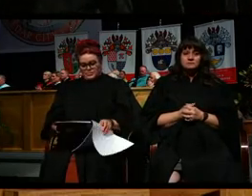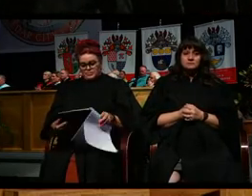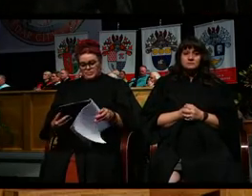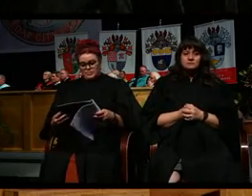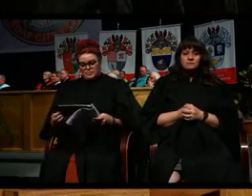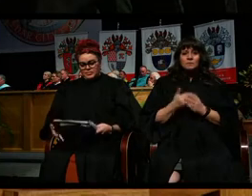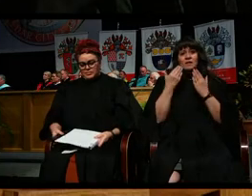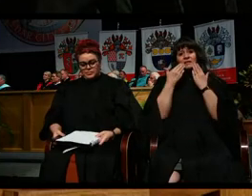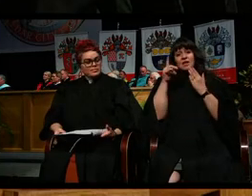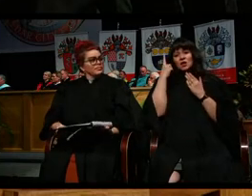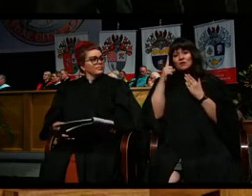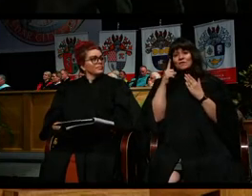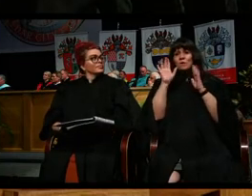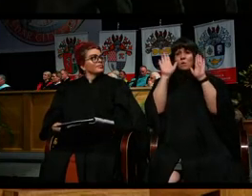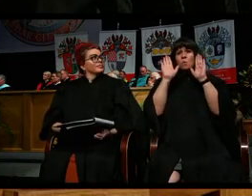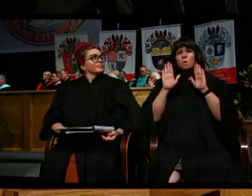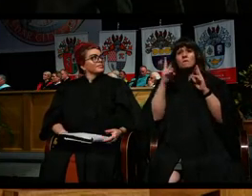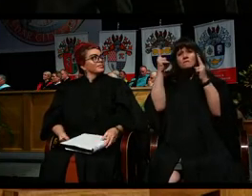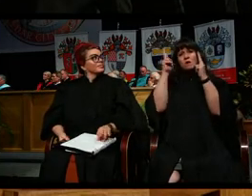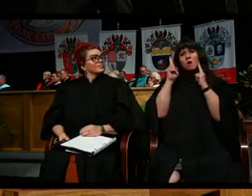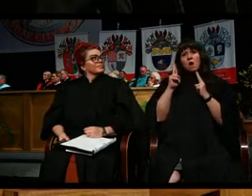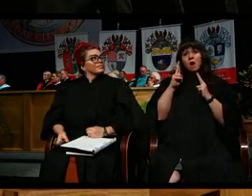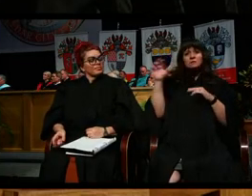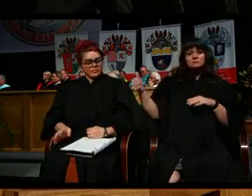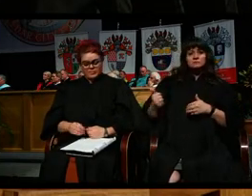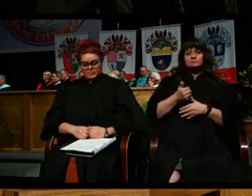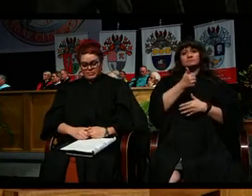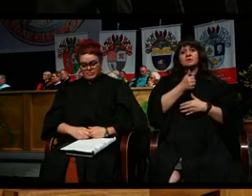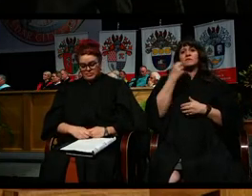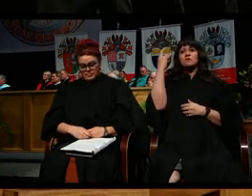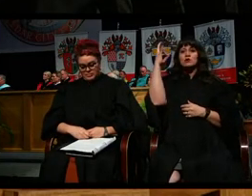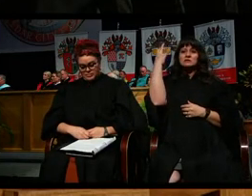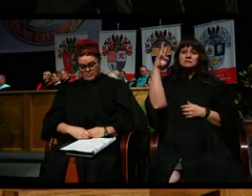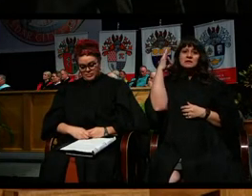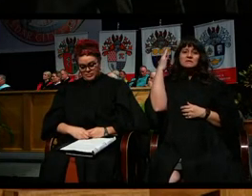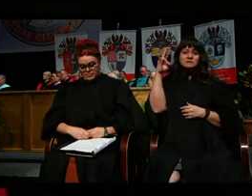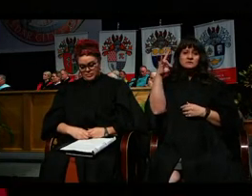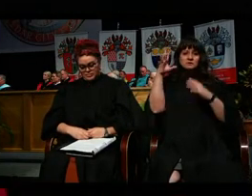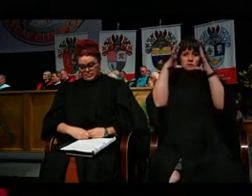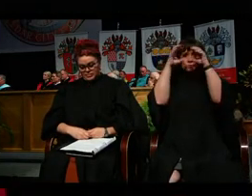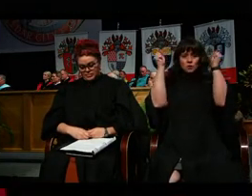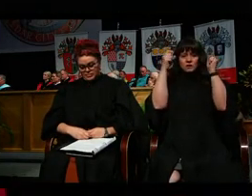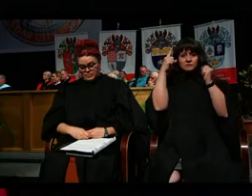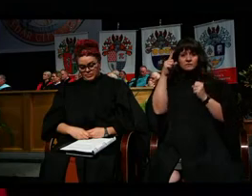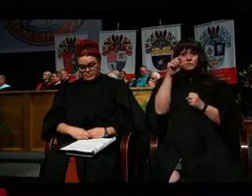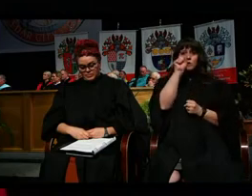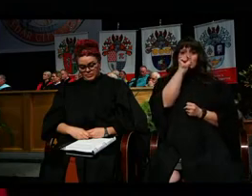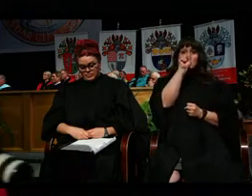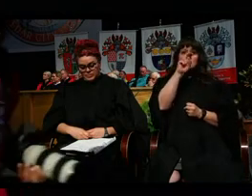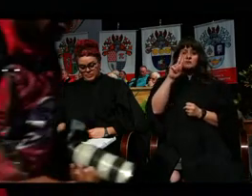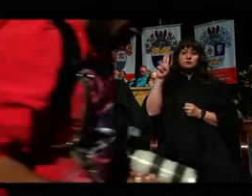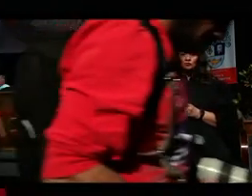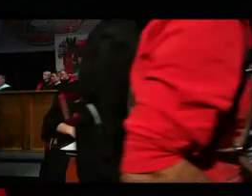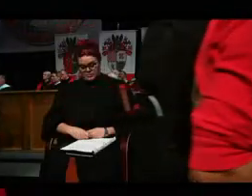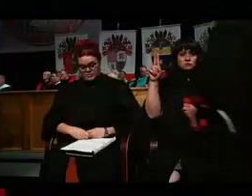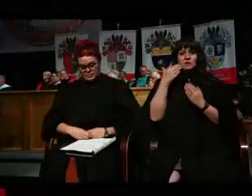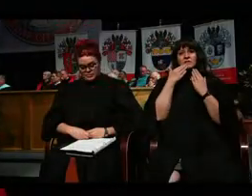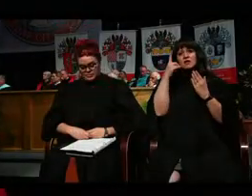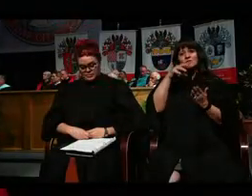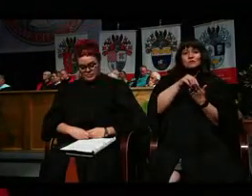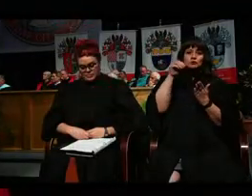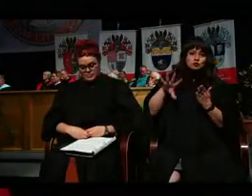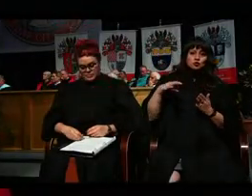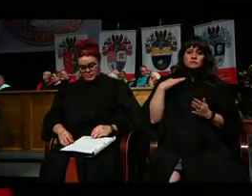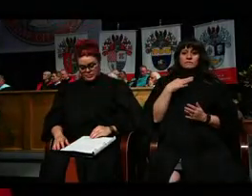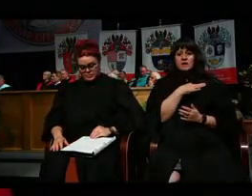Thank you for the great honor of being installed as your 17th president of Southern Utah University. Thank you to the students and faculty and